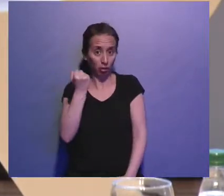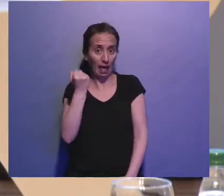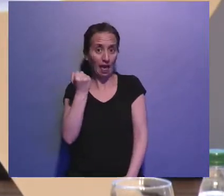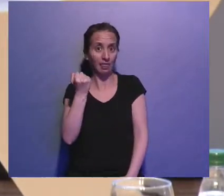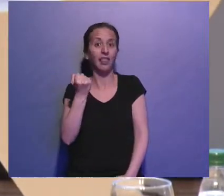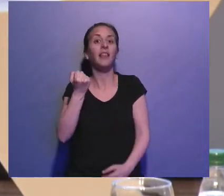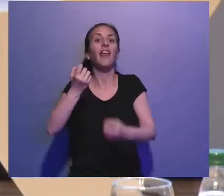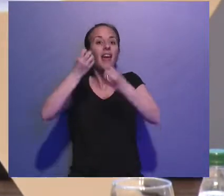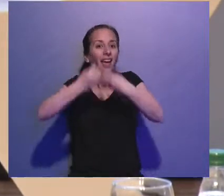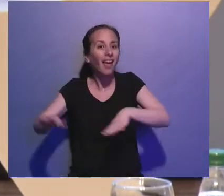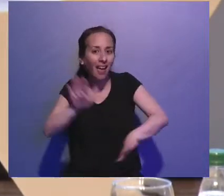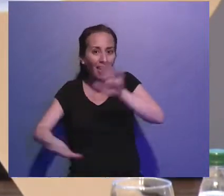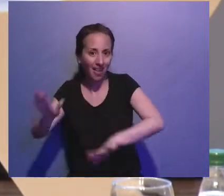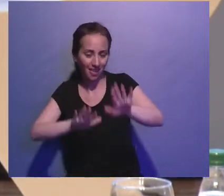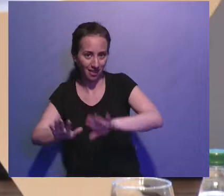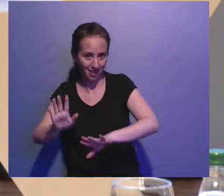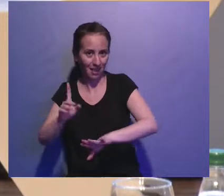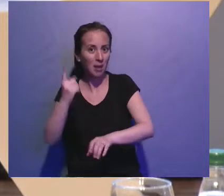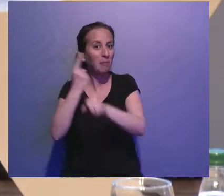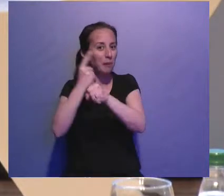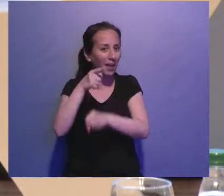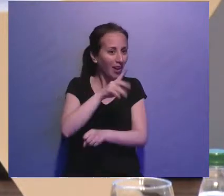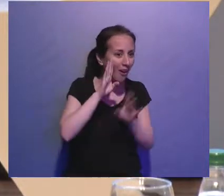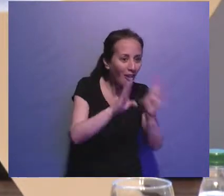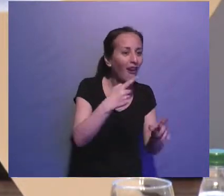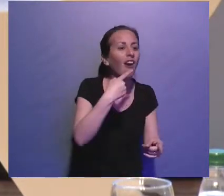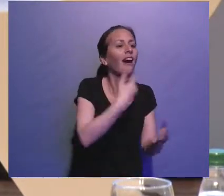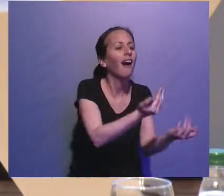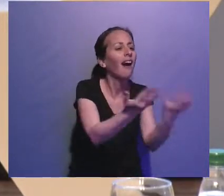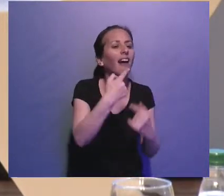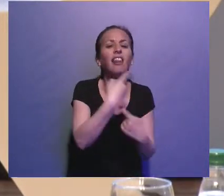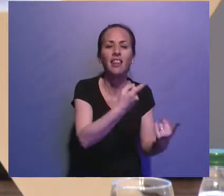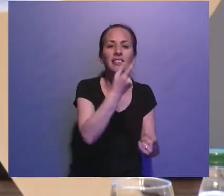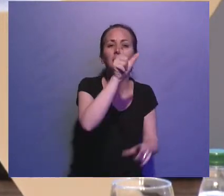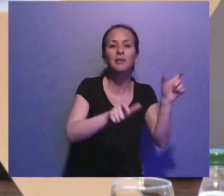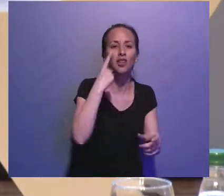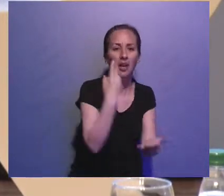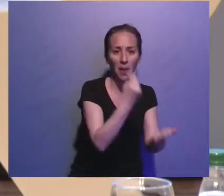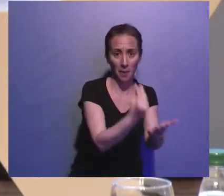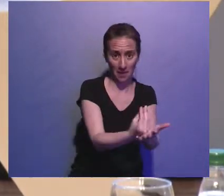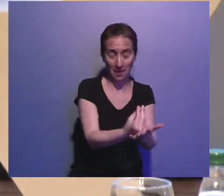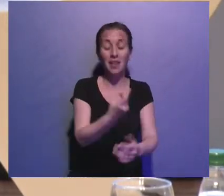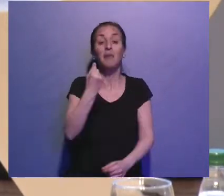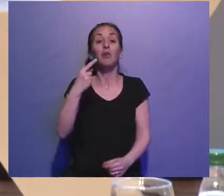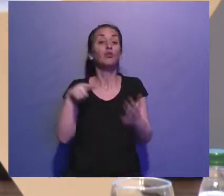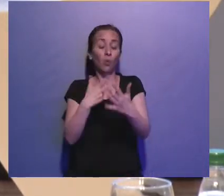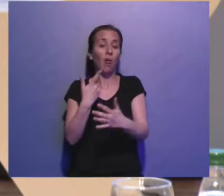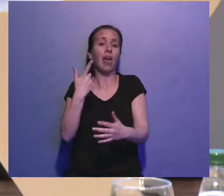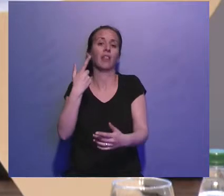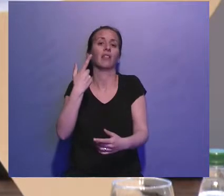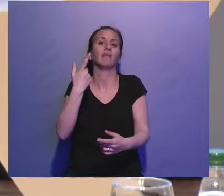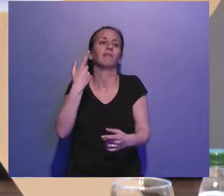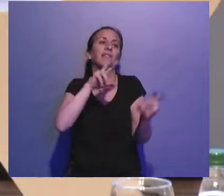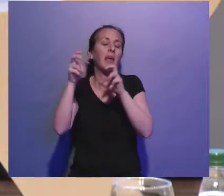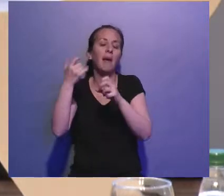everyone probably is aware of is that cities are all facing the same issue. They're all at the point where they understand that transparency is